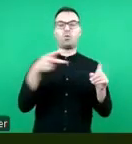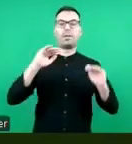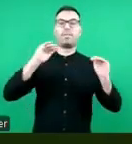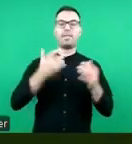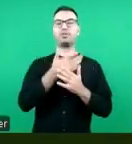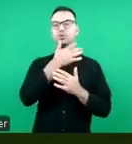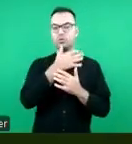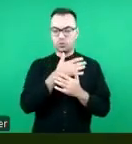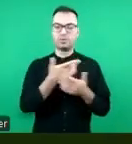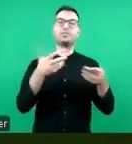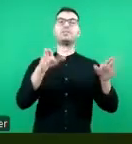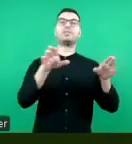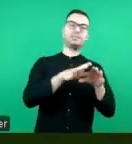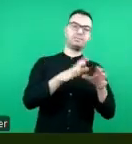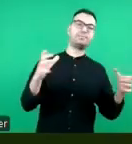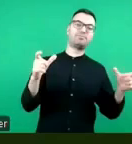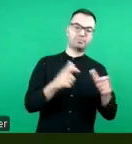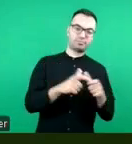closes, and then we have less